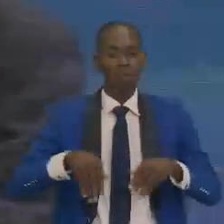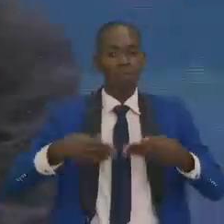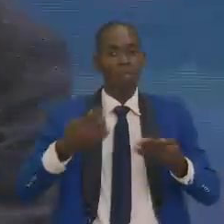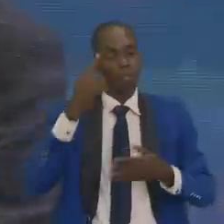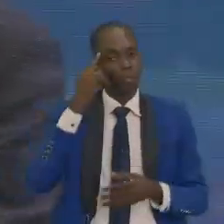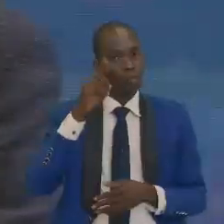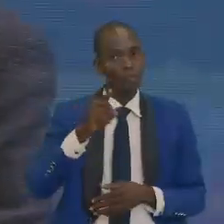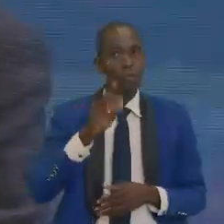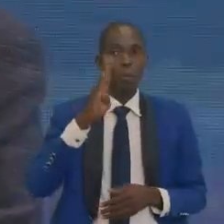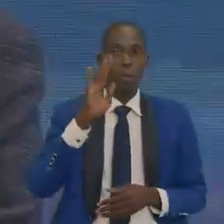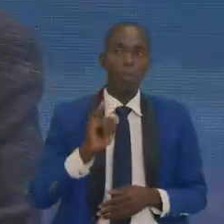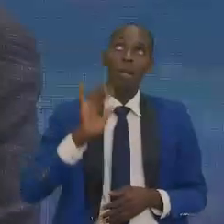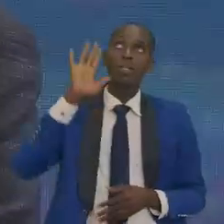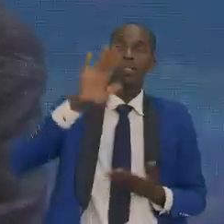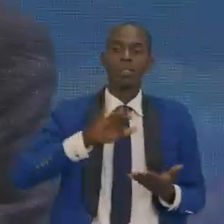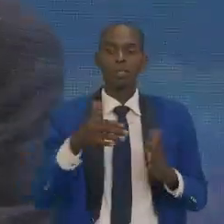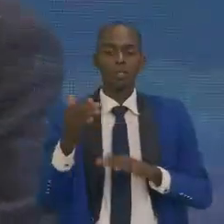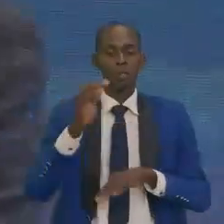of Calvary.